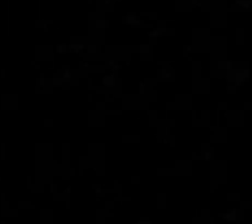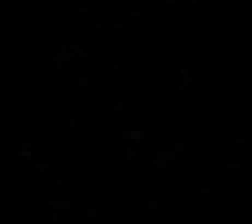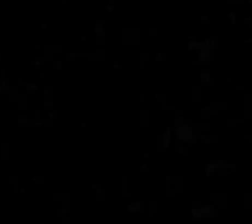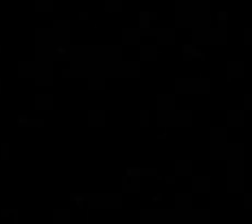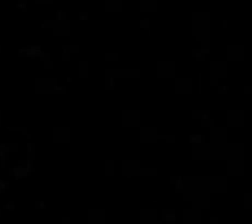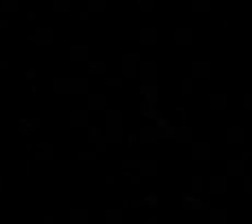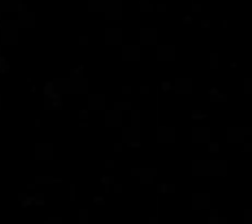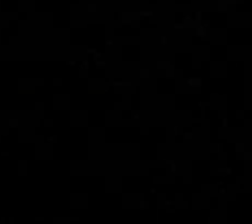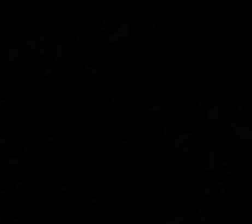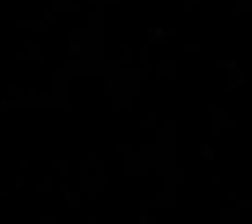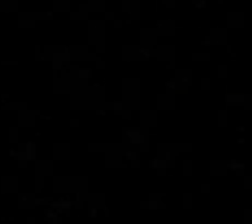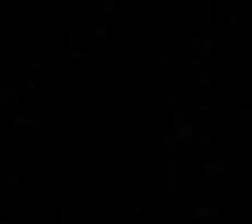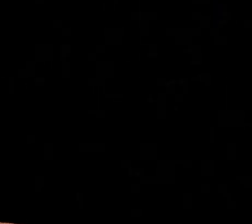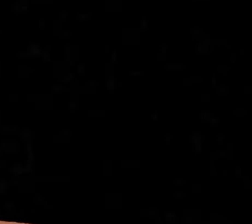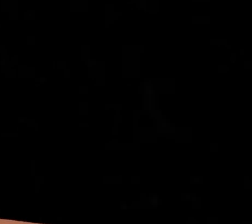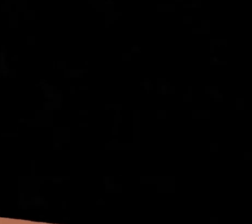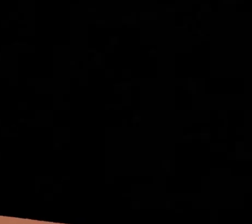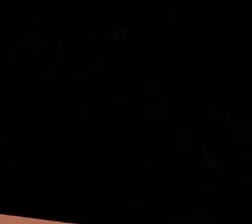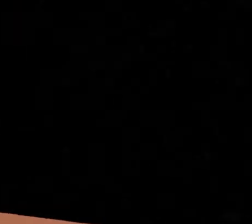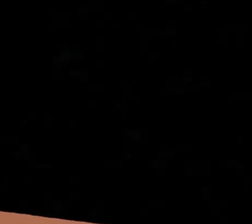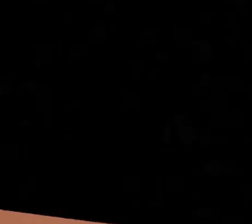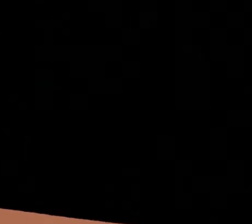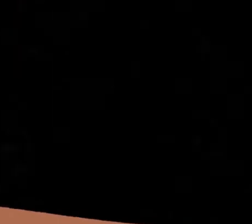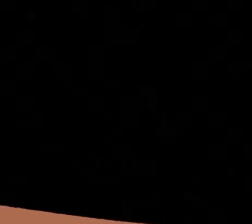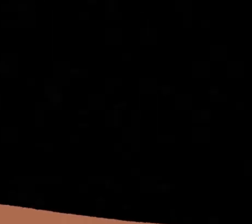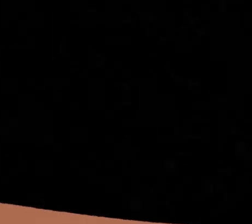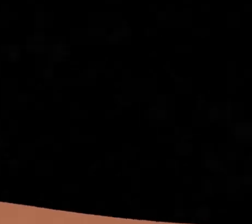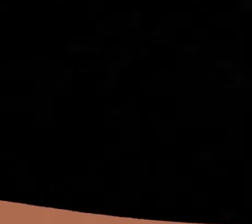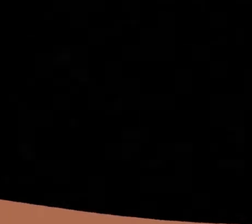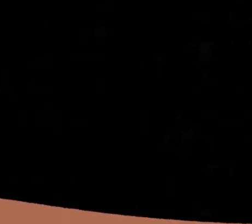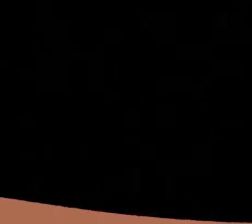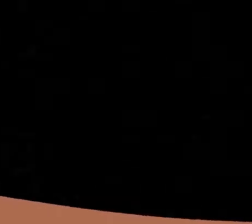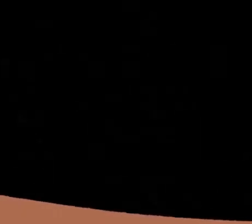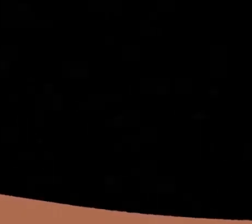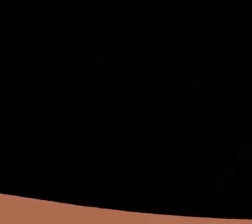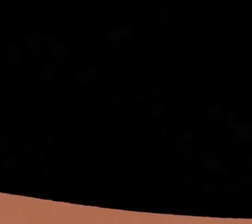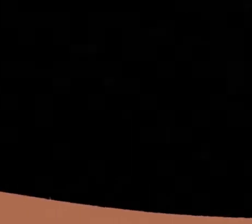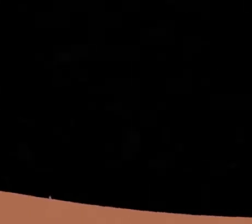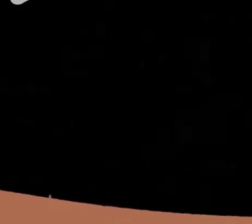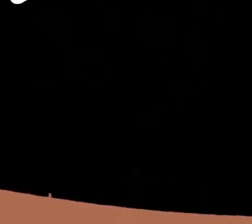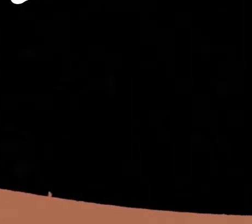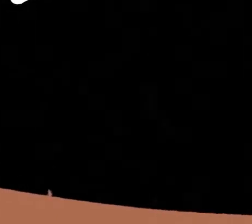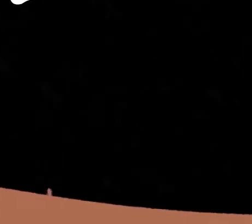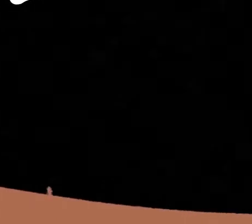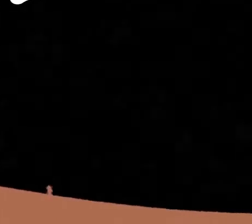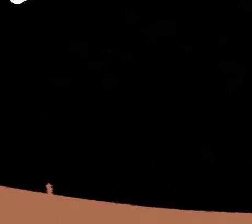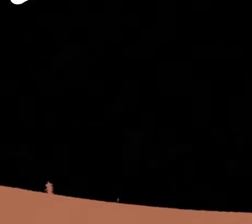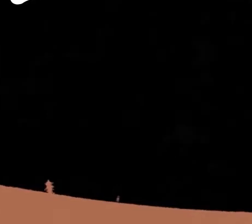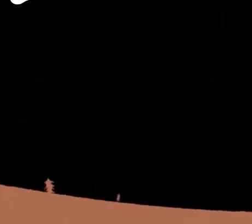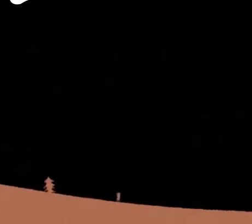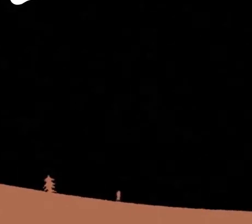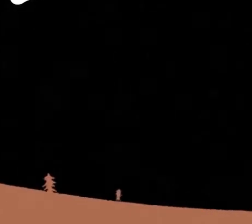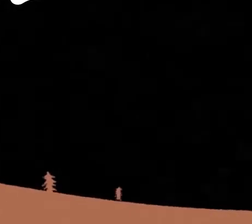peoples as the traditional stewards of this land. Indigenous and Black people have deep ancestral knowledge of the land,